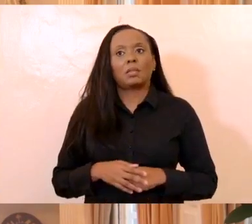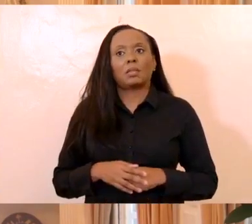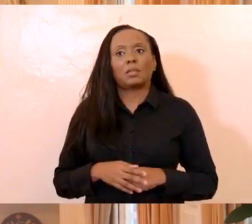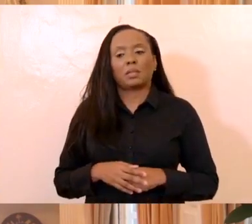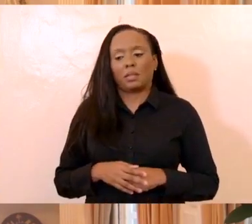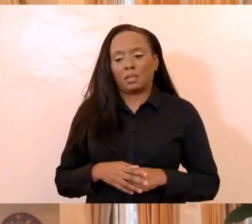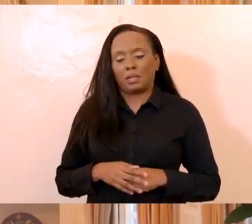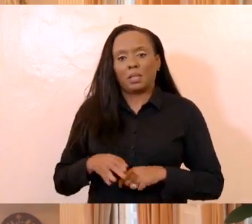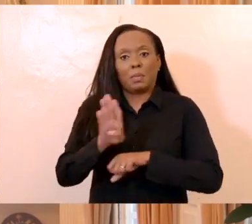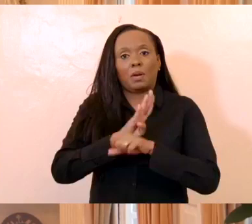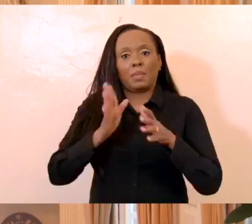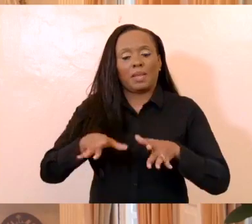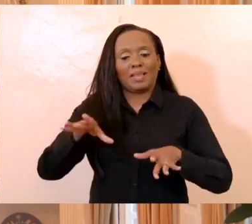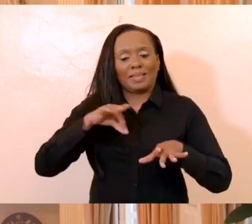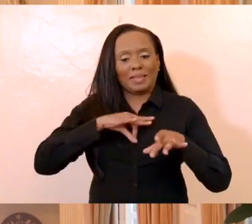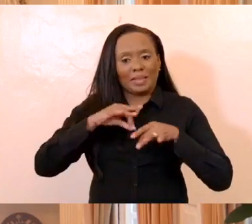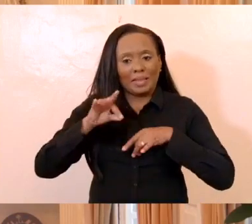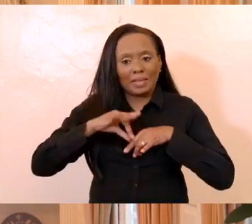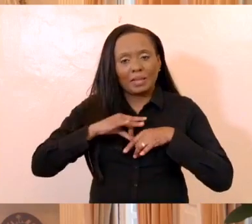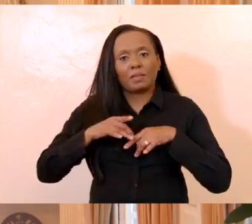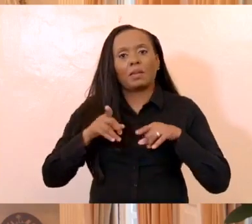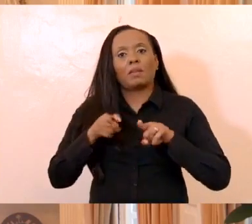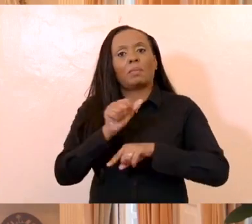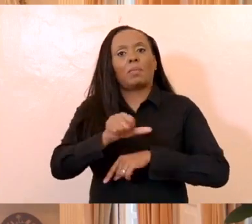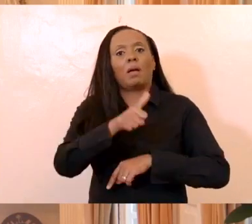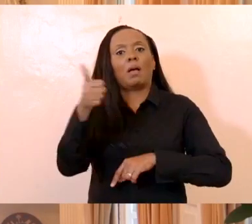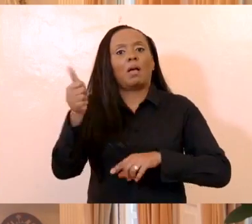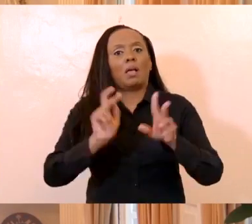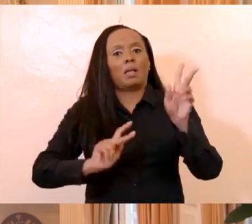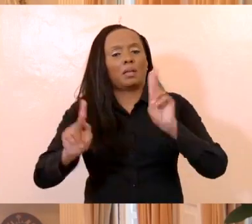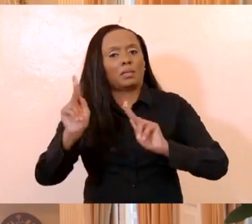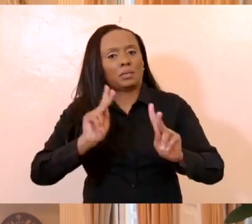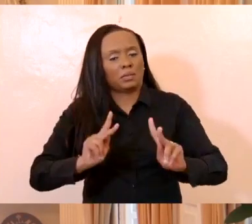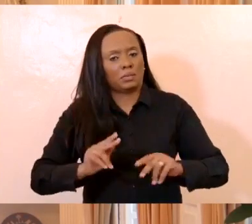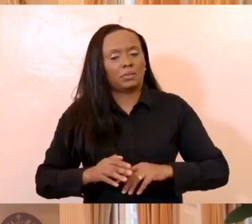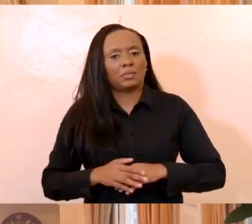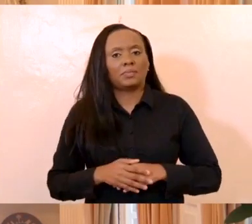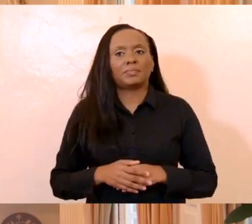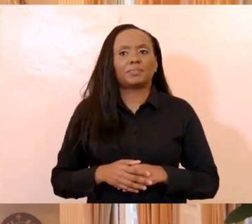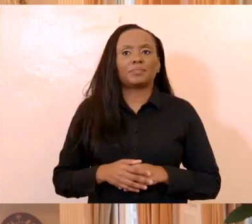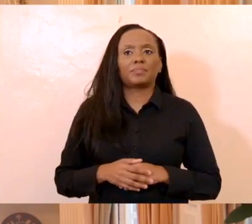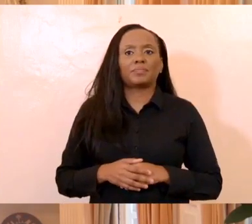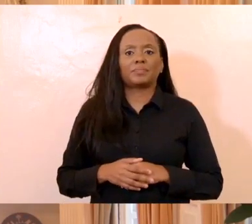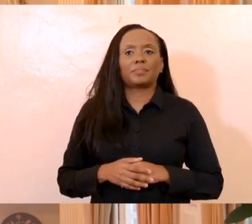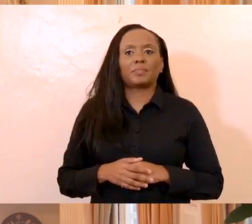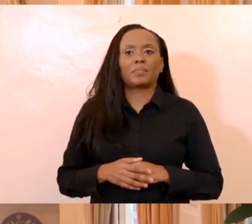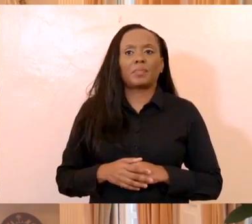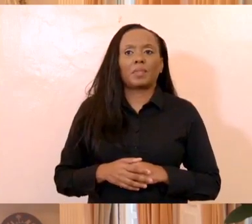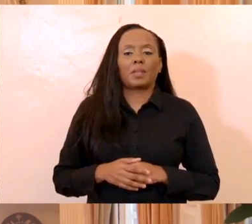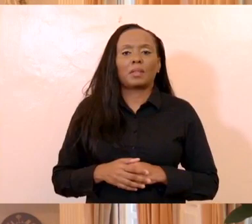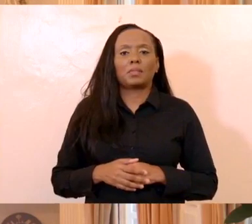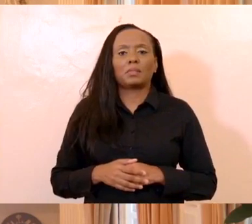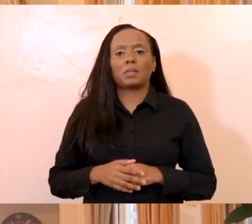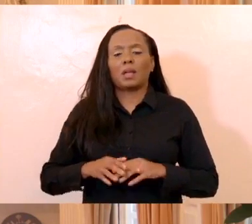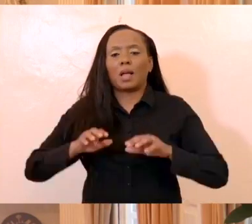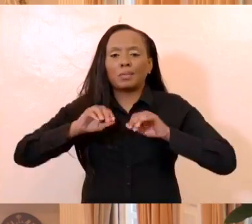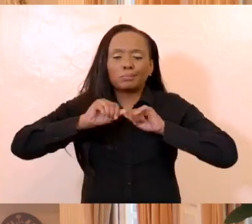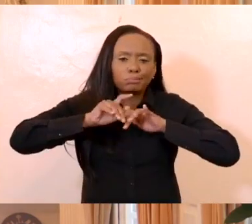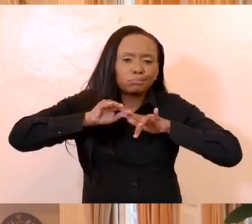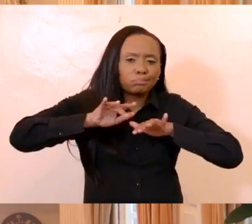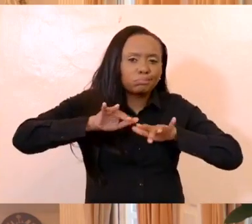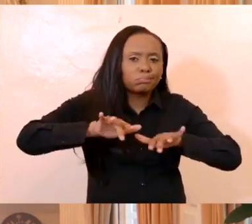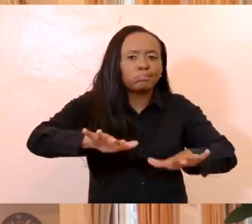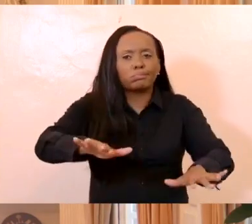virus from other positive cases. Cases are spread across the country and